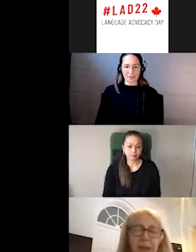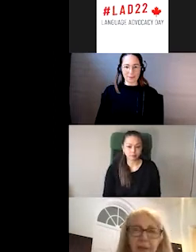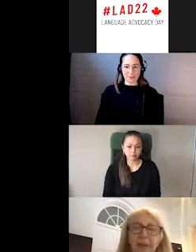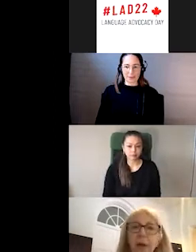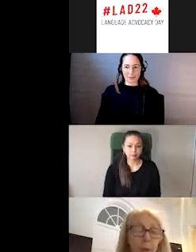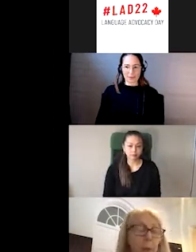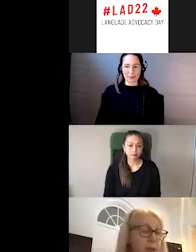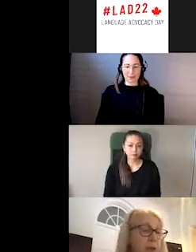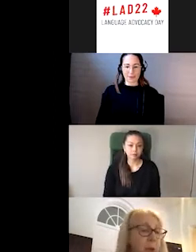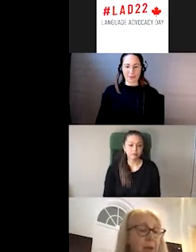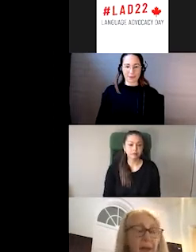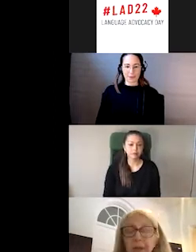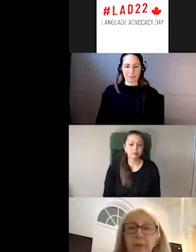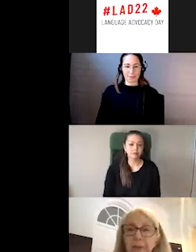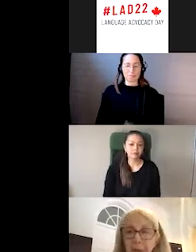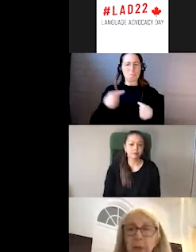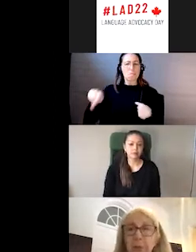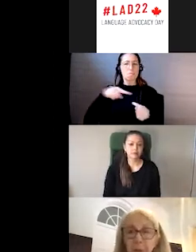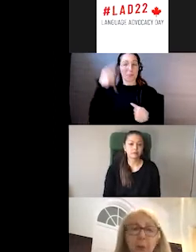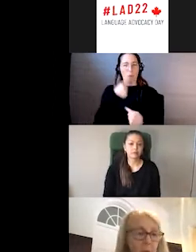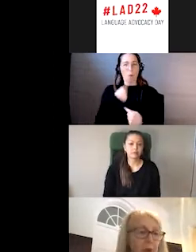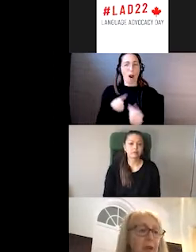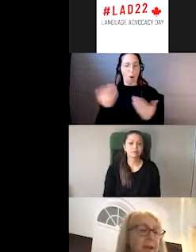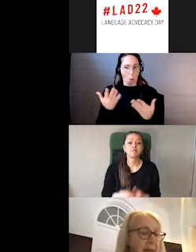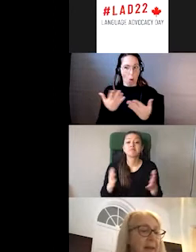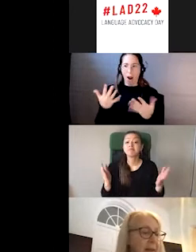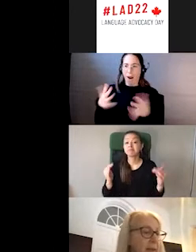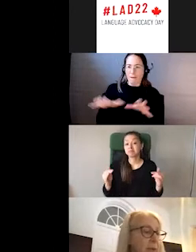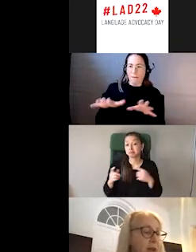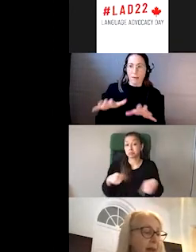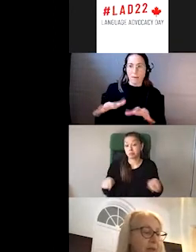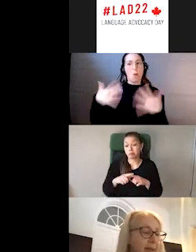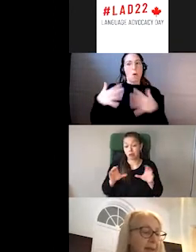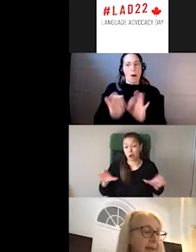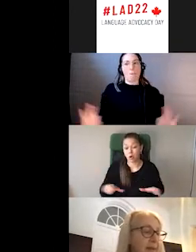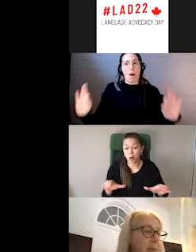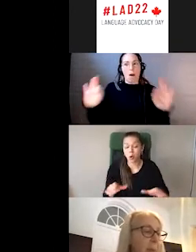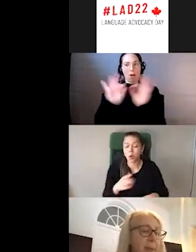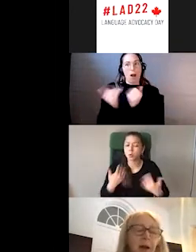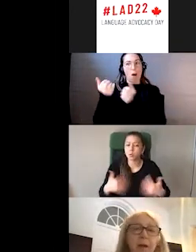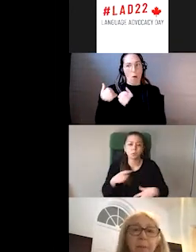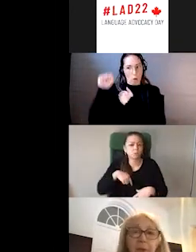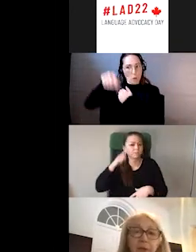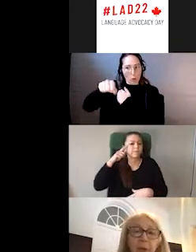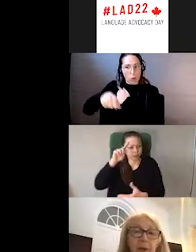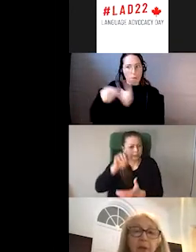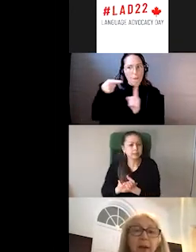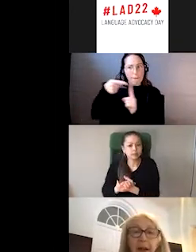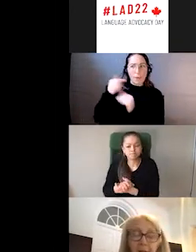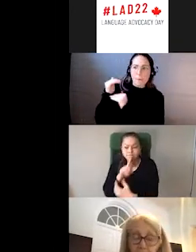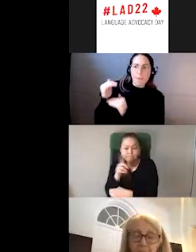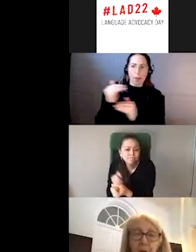We believe that what we do plays a very important role in language advocacy. Our main